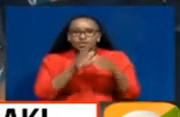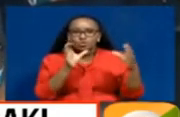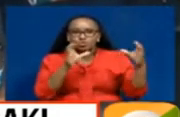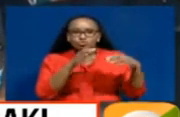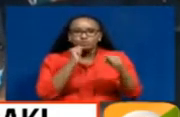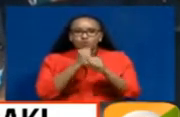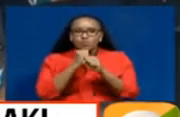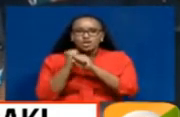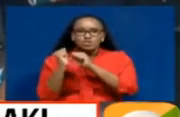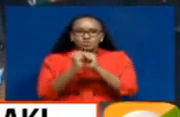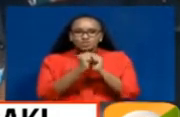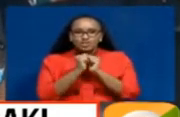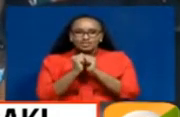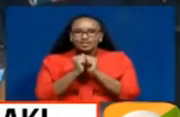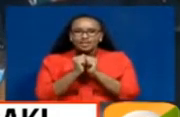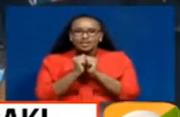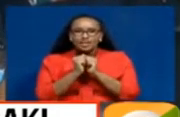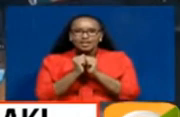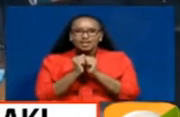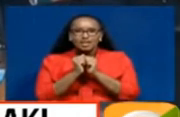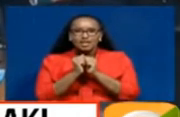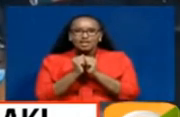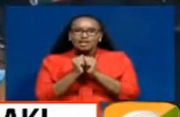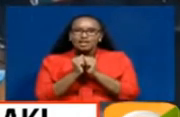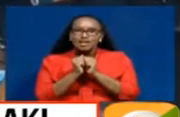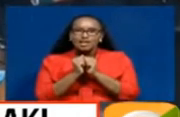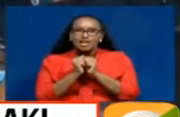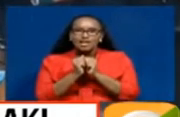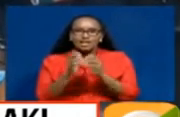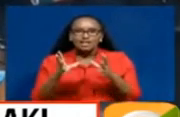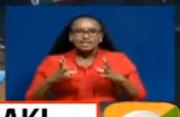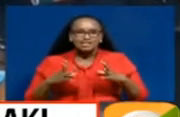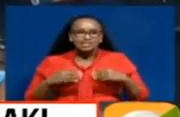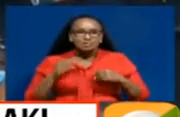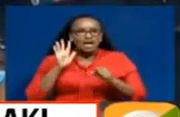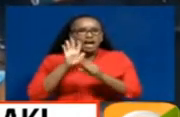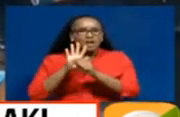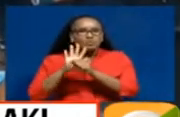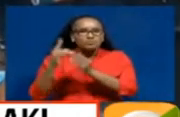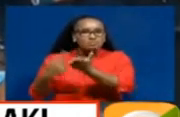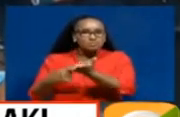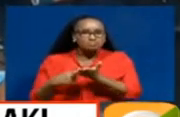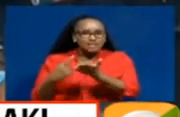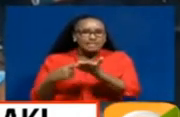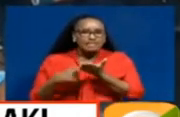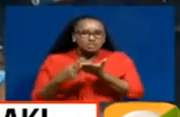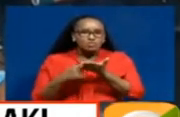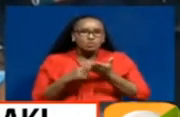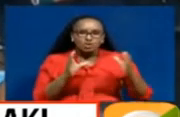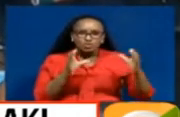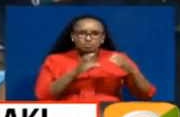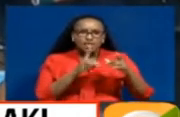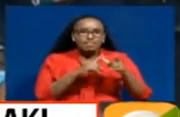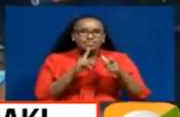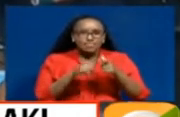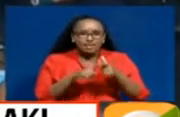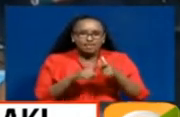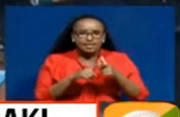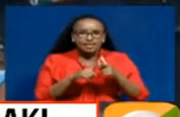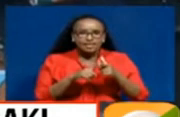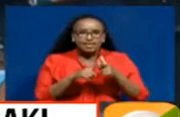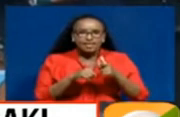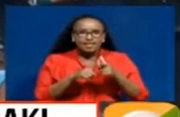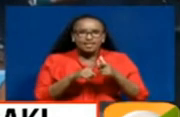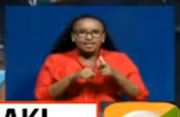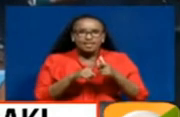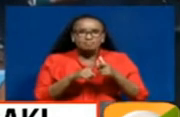together. He would allow a lot of debate in the cabinet. And he also gave the ministers a